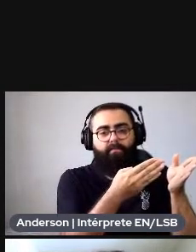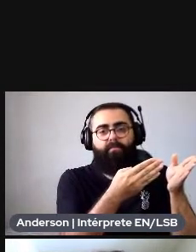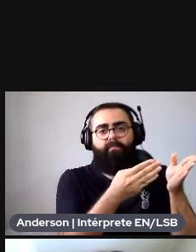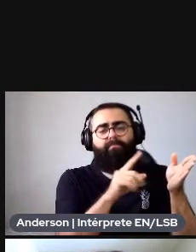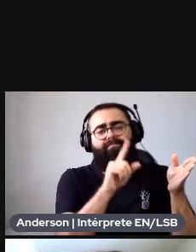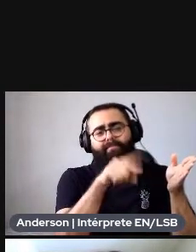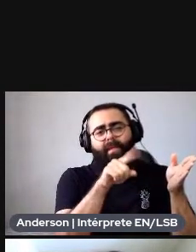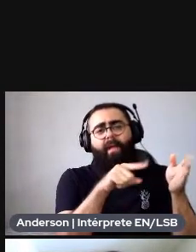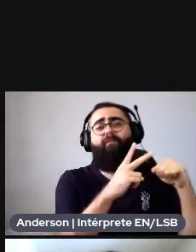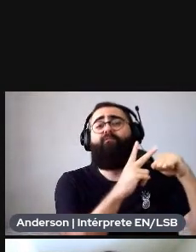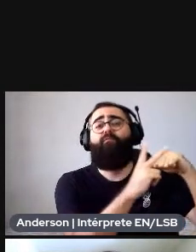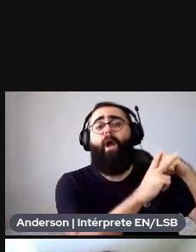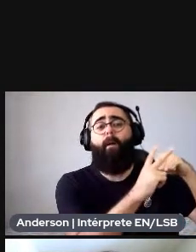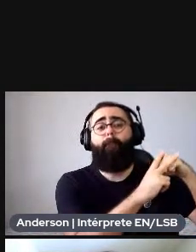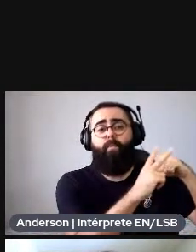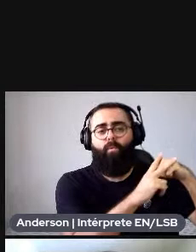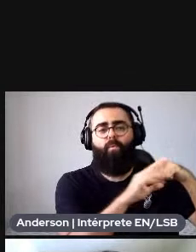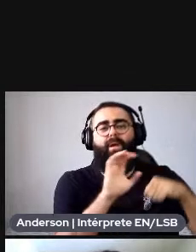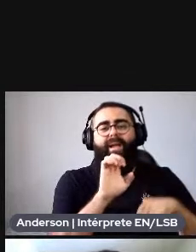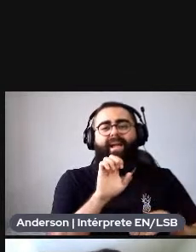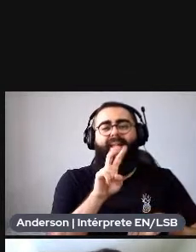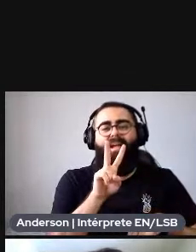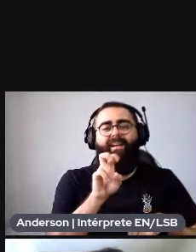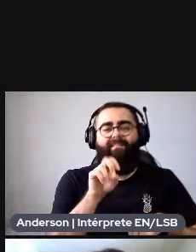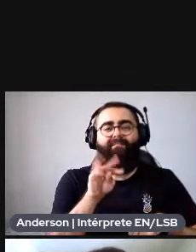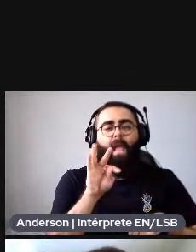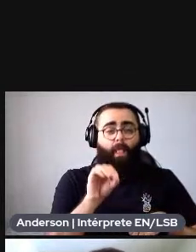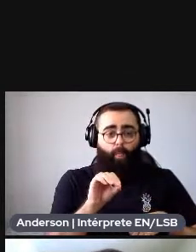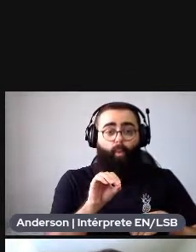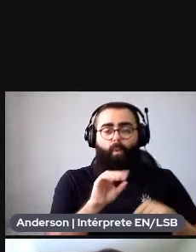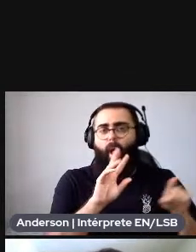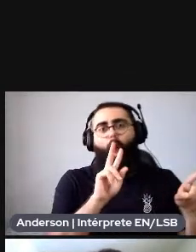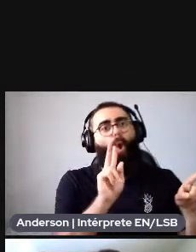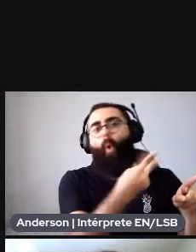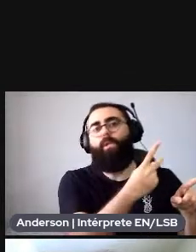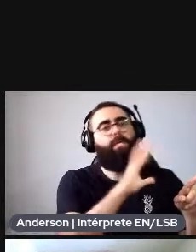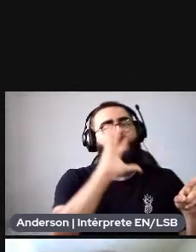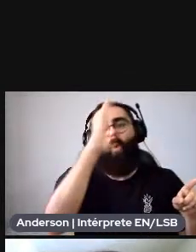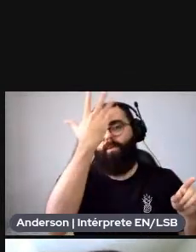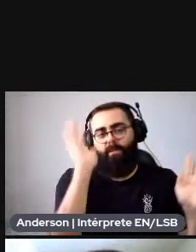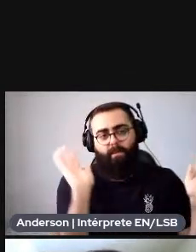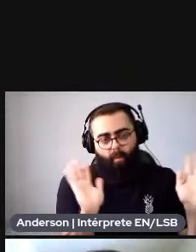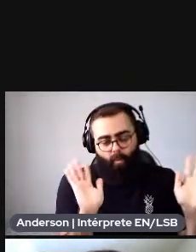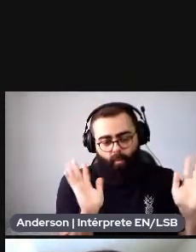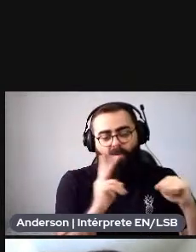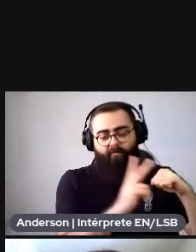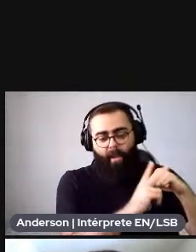event and non-identified, so un,